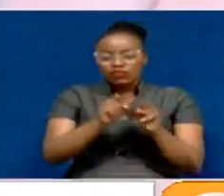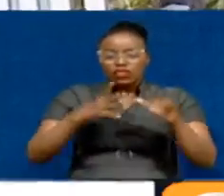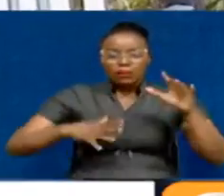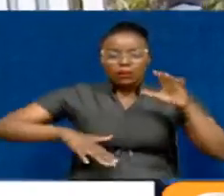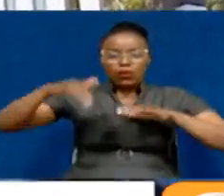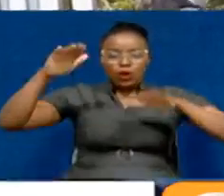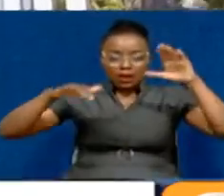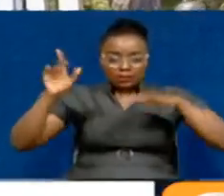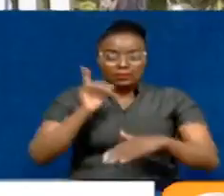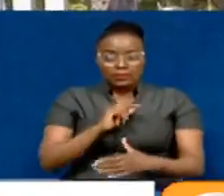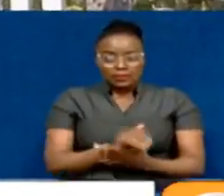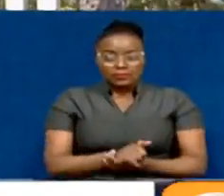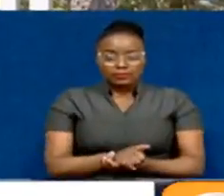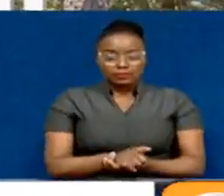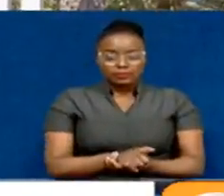people.